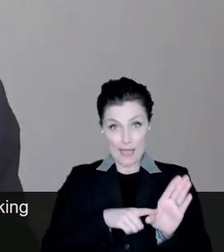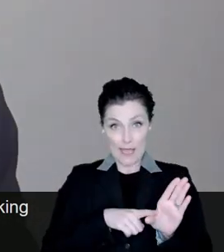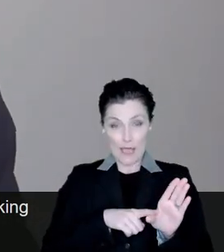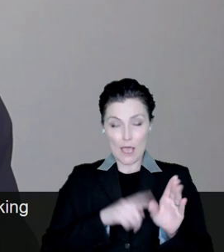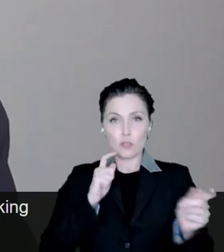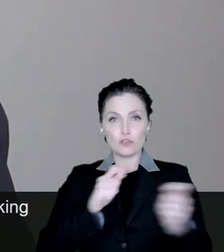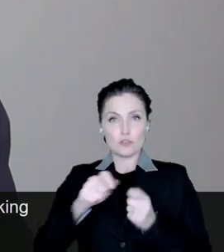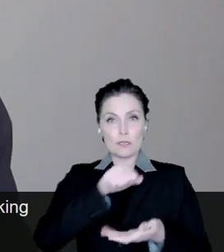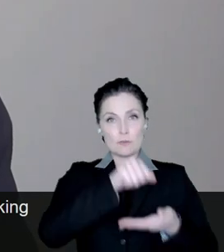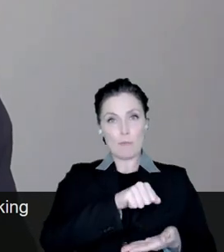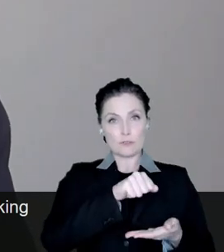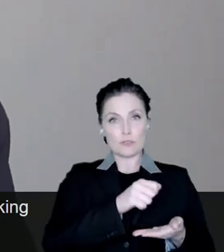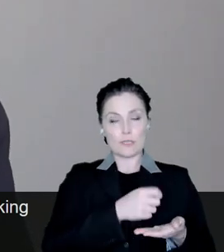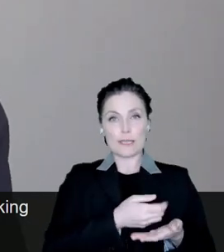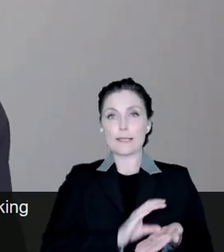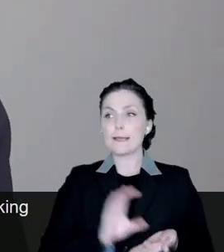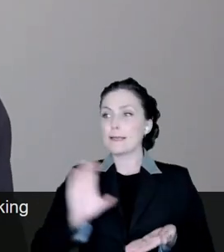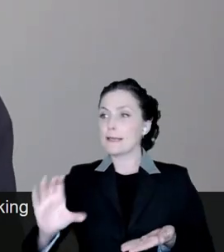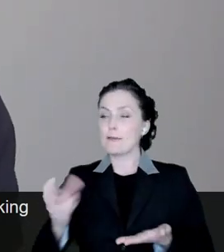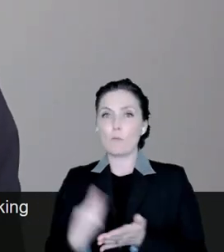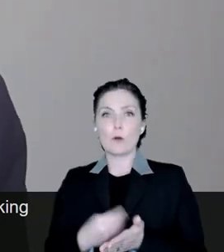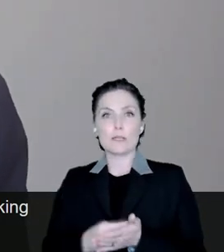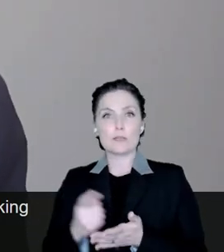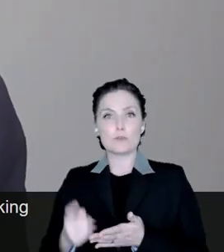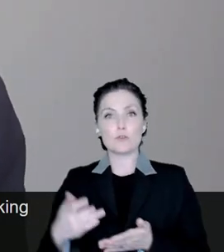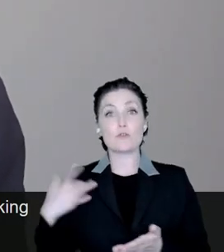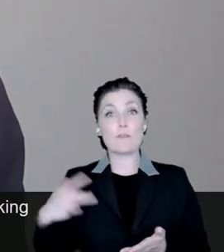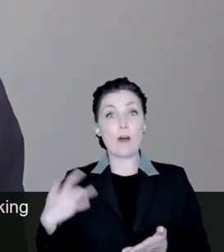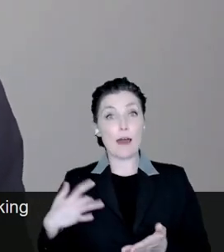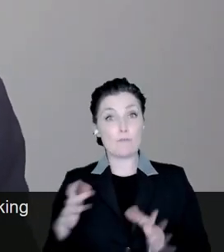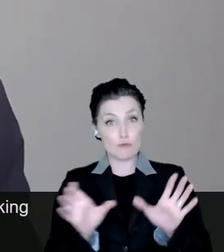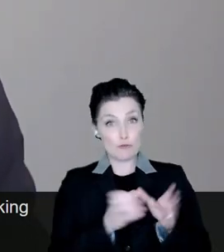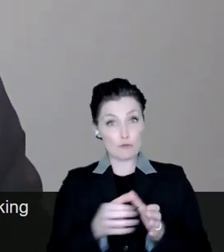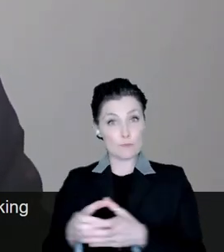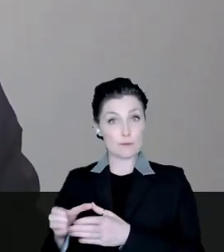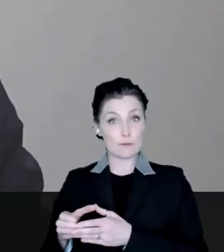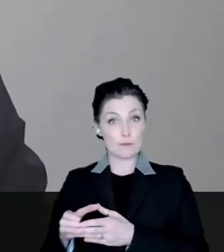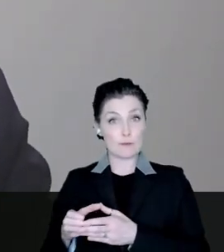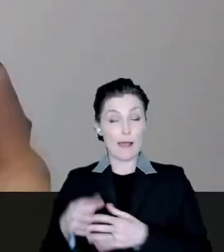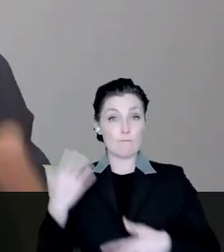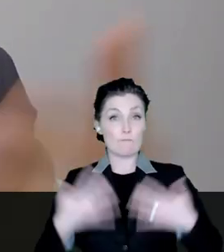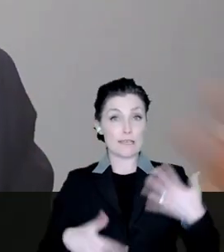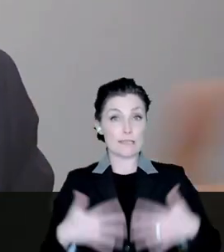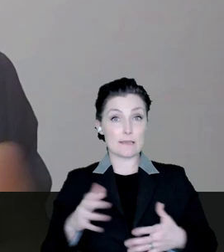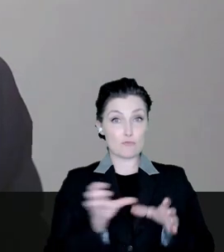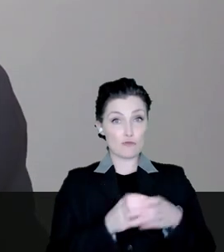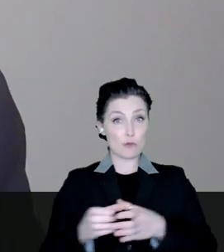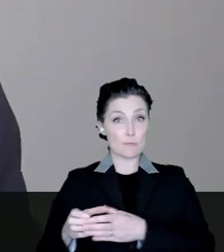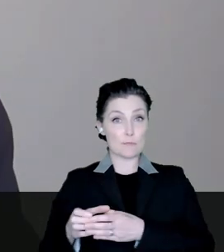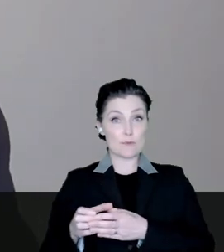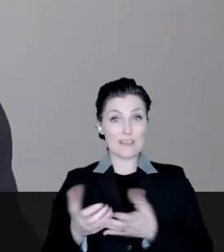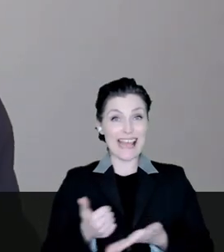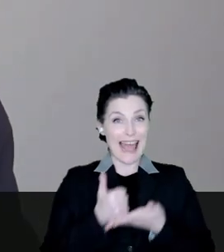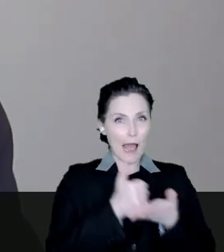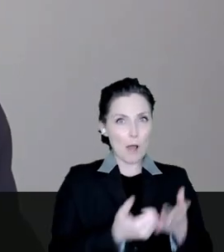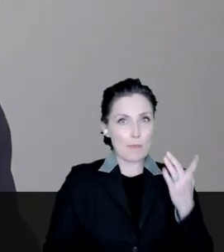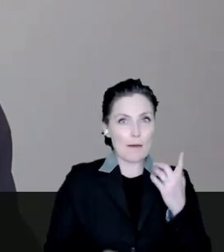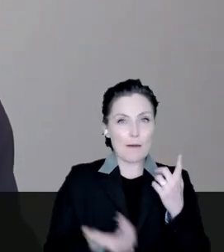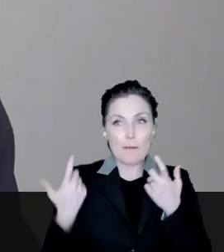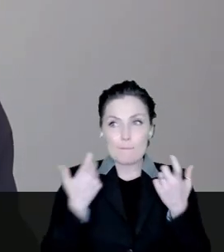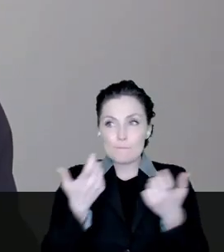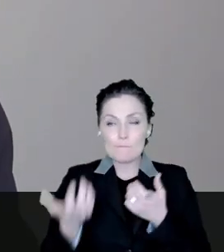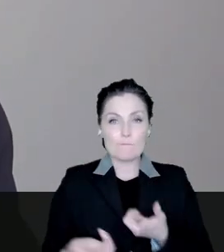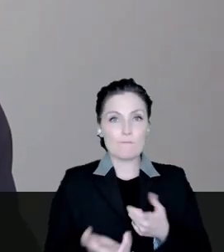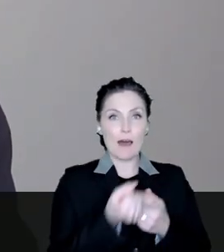to survivor groups and victim groups to help them get accommodation, to help women and their